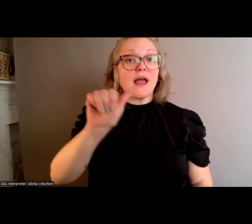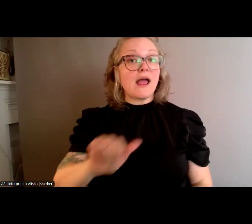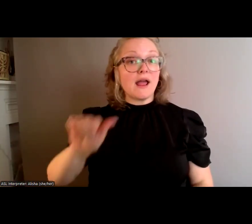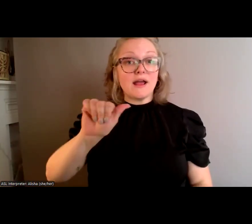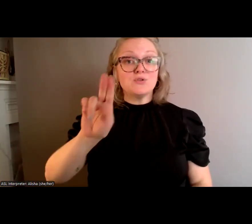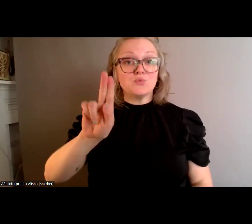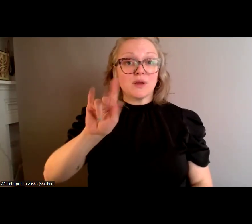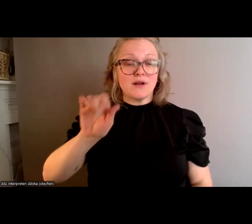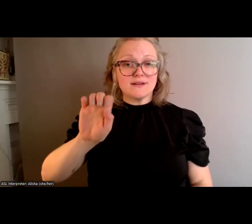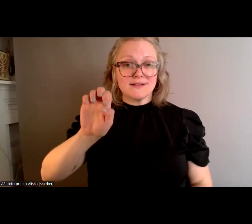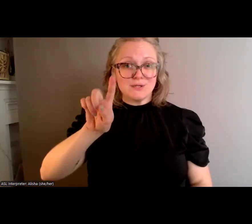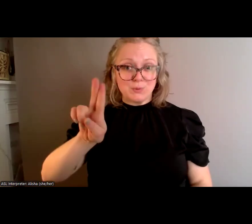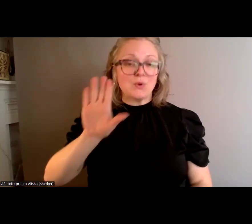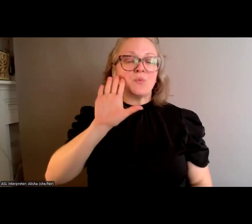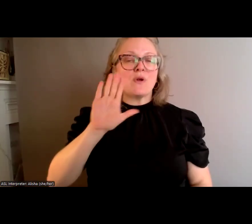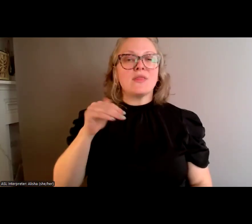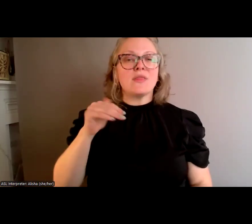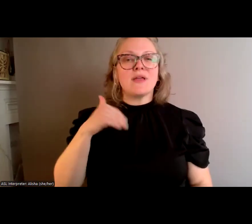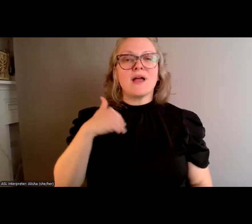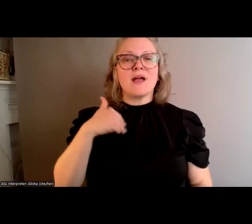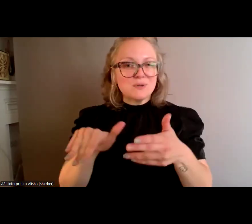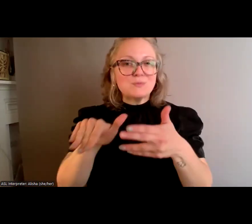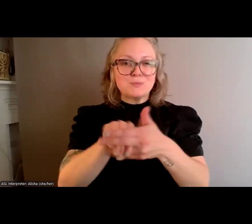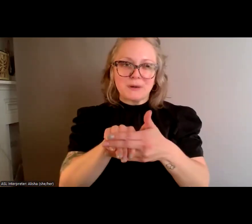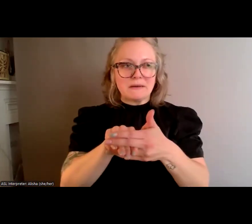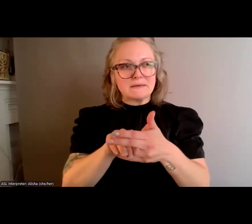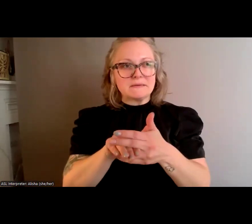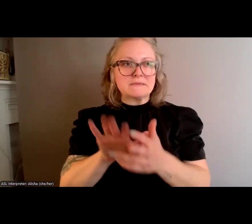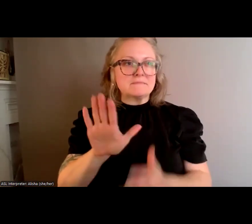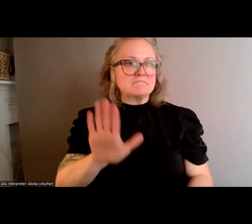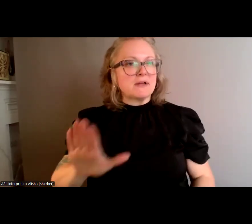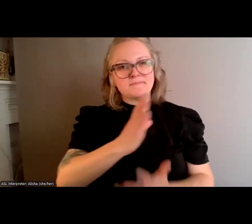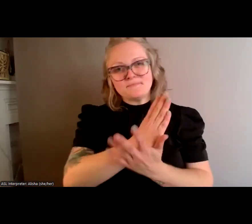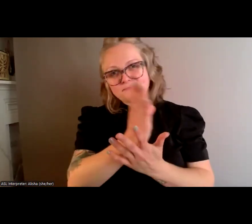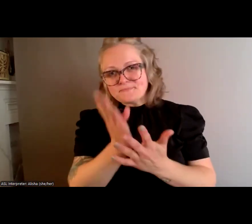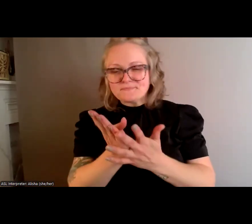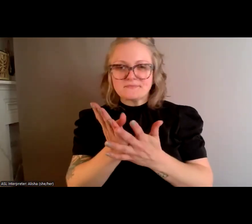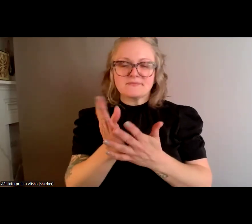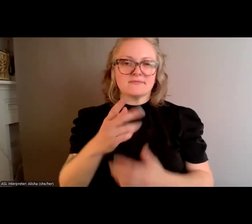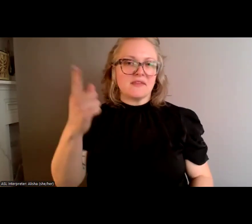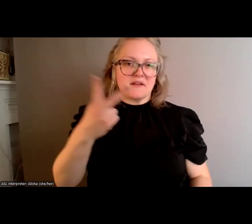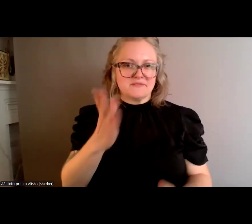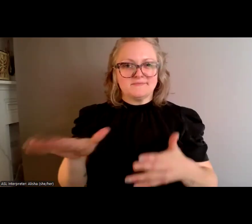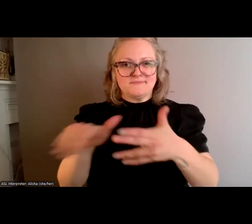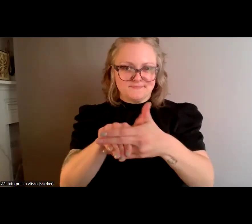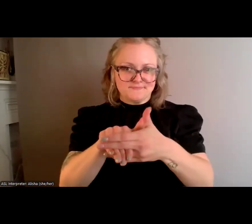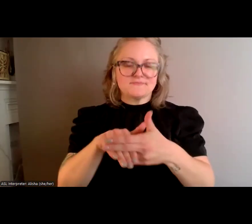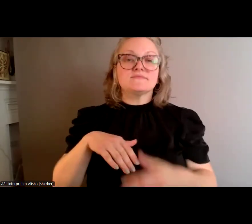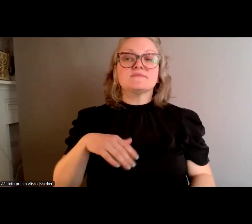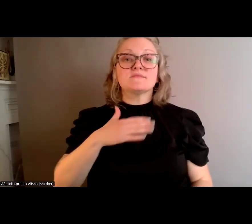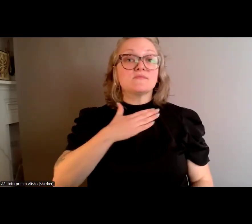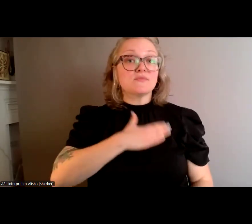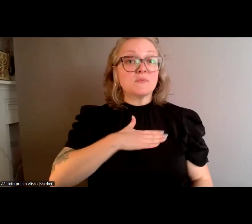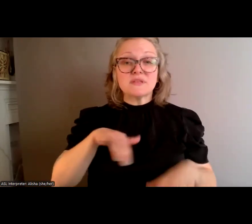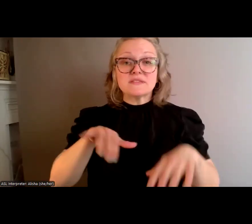walt.bauer@uky.edu. We will have a 5-minute break about nearing the midpoint of the seminar. Please take a moment